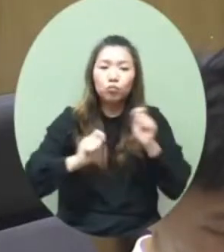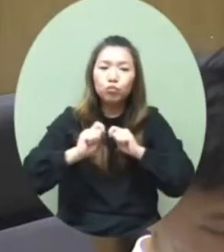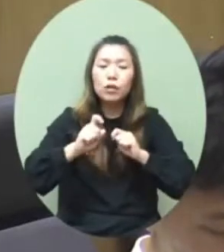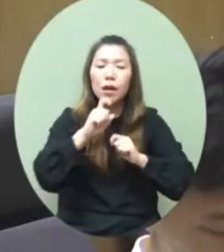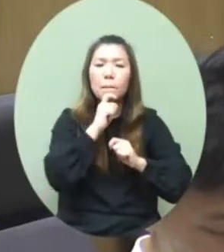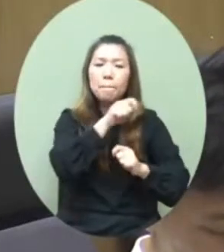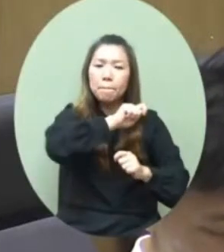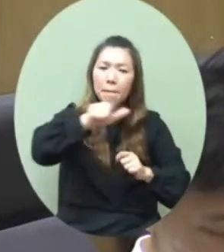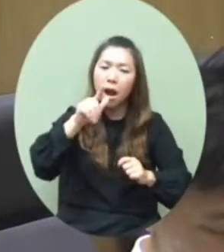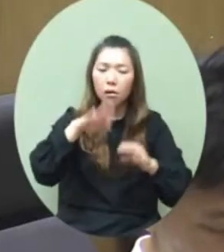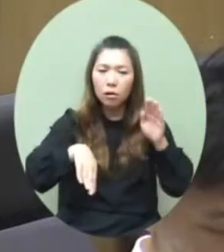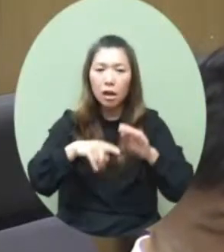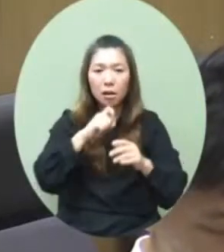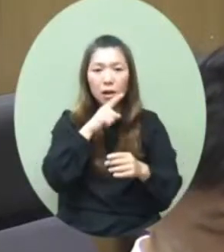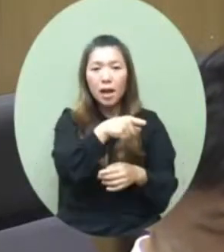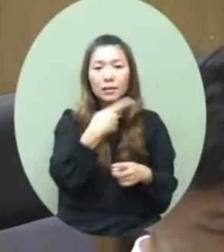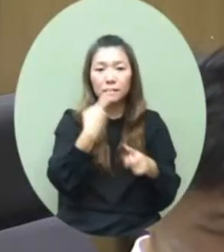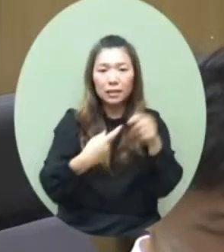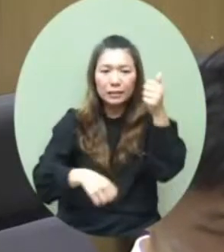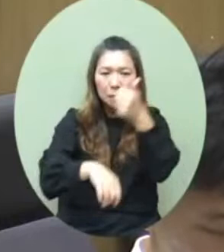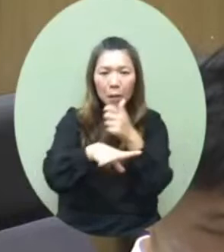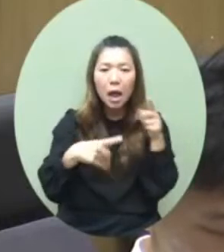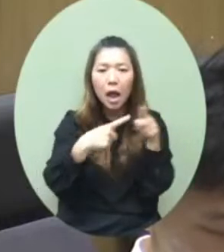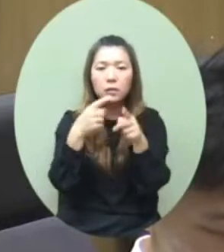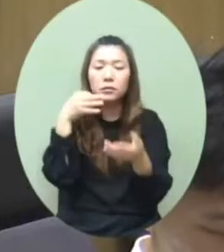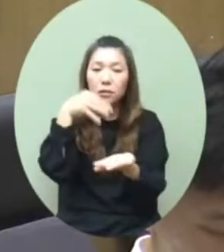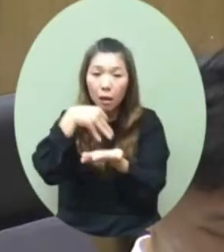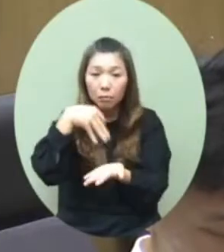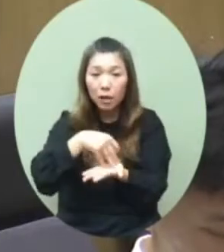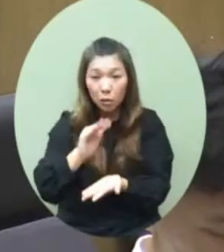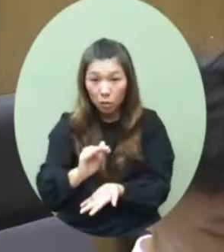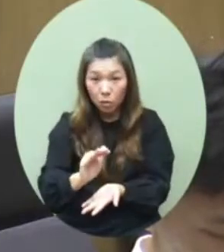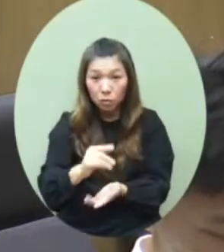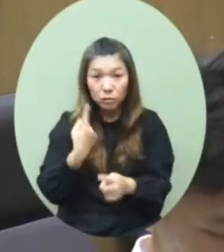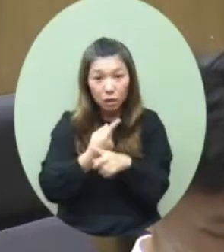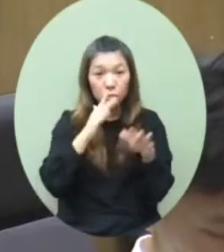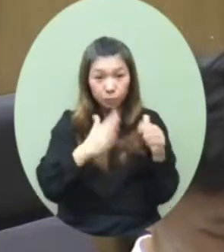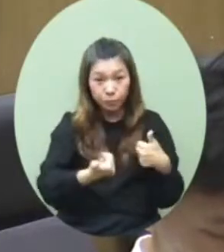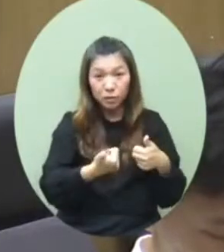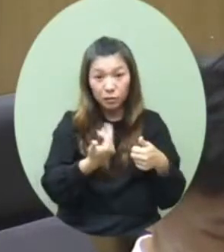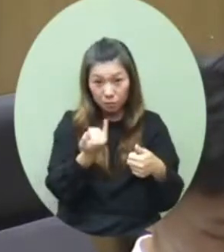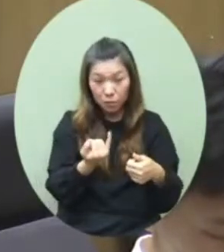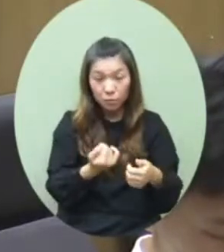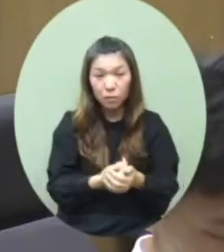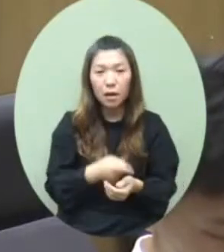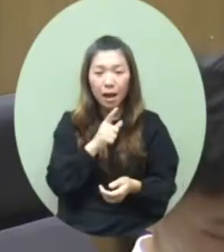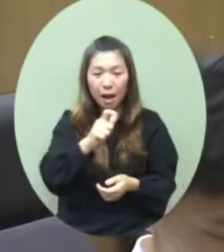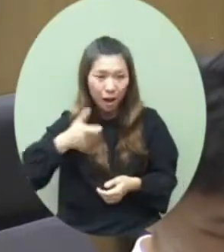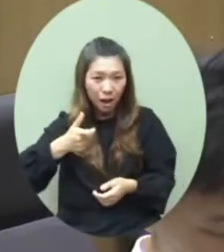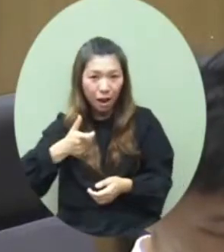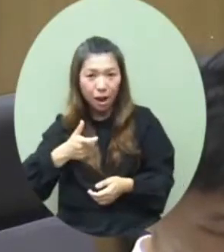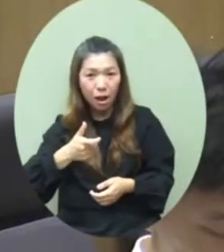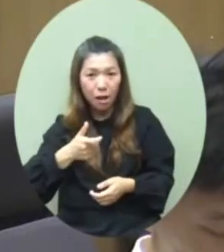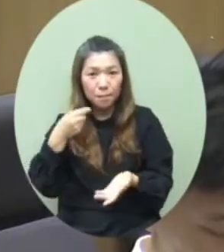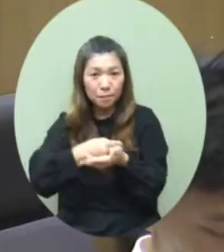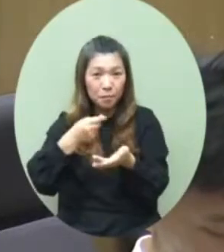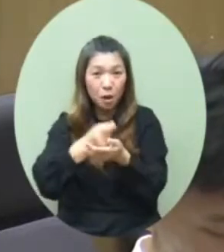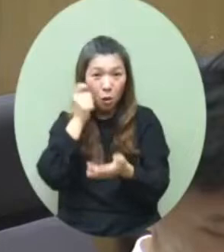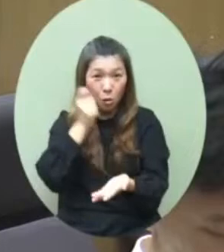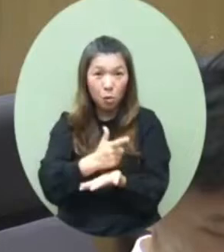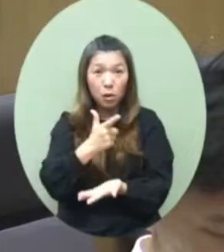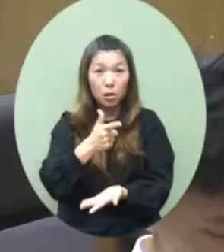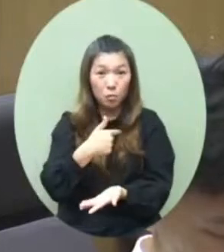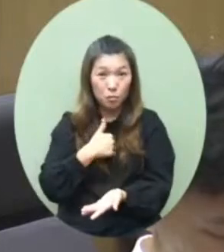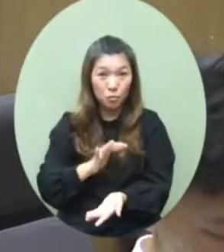Marketplace? How is it different from the other food fairs previously held? And how do you ensure that the grassrooters can benefit